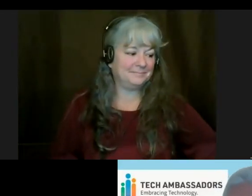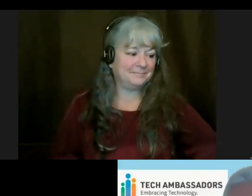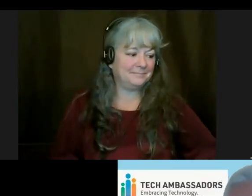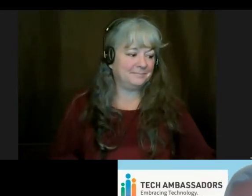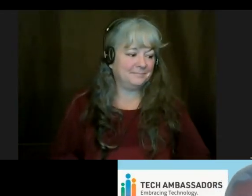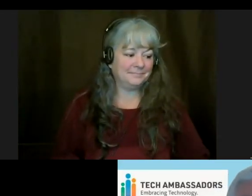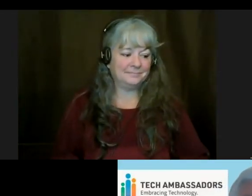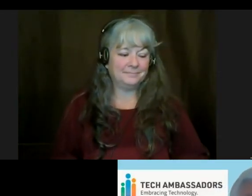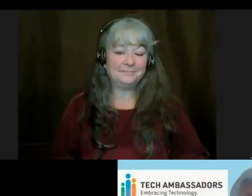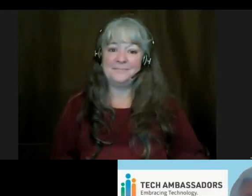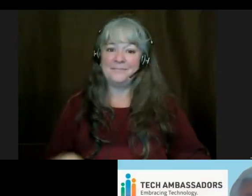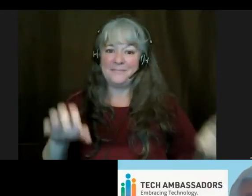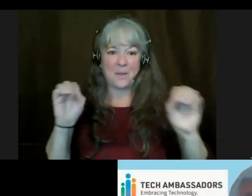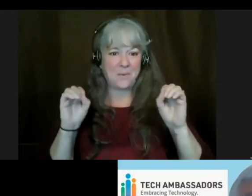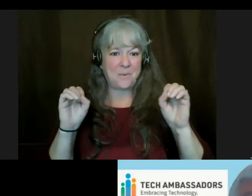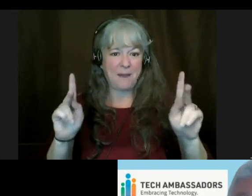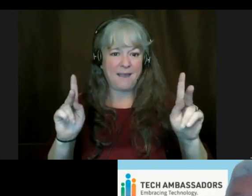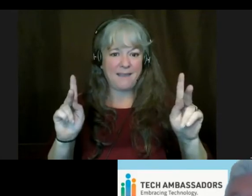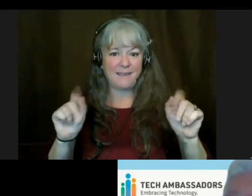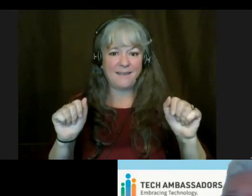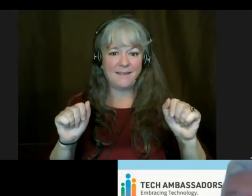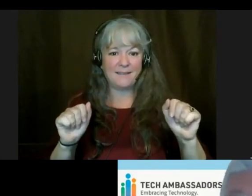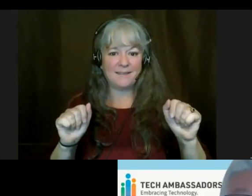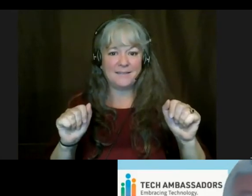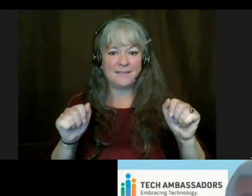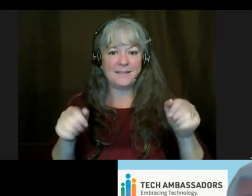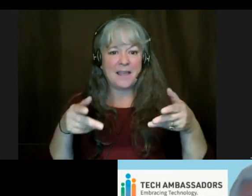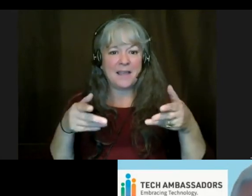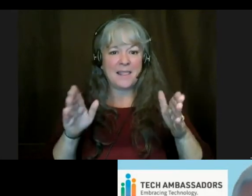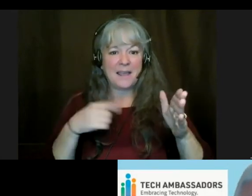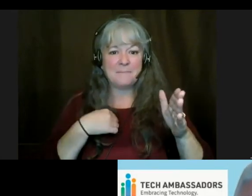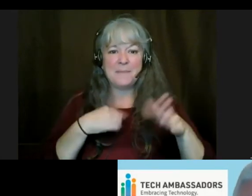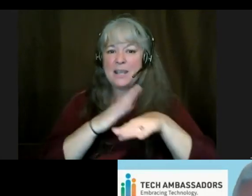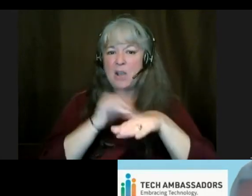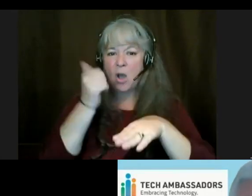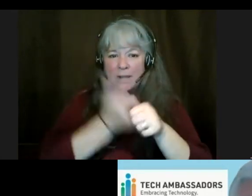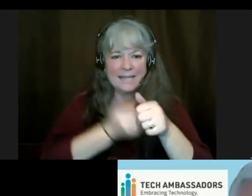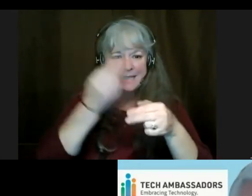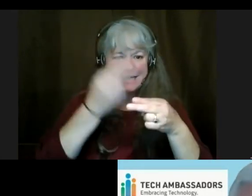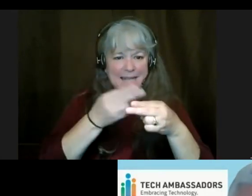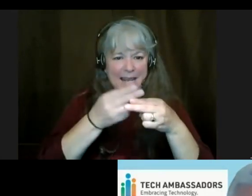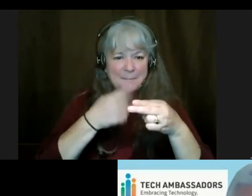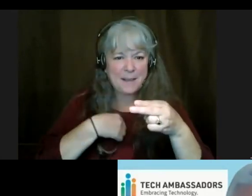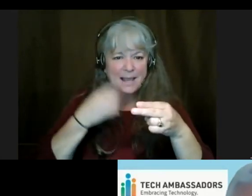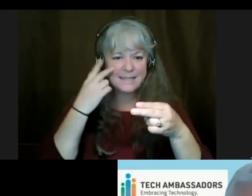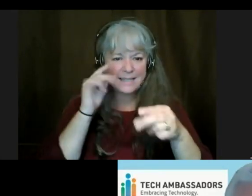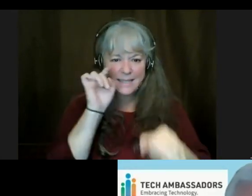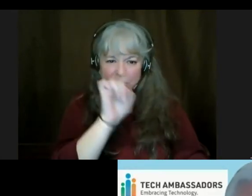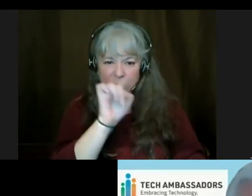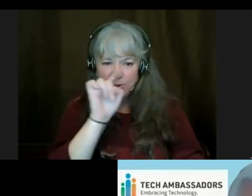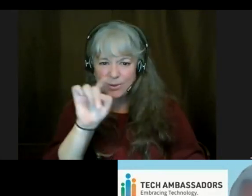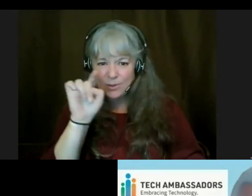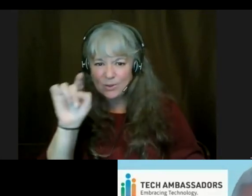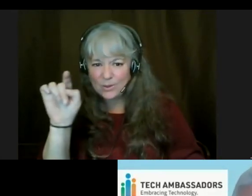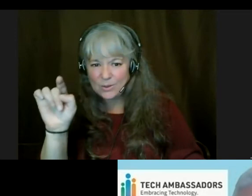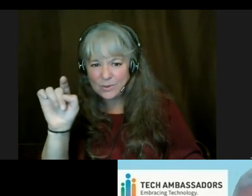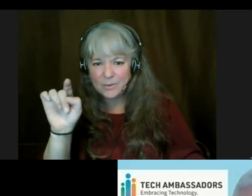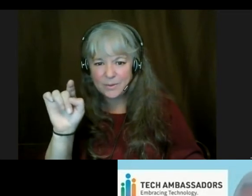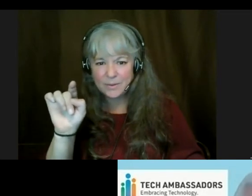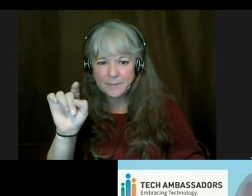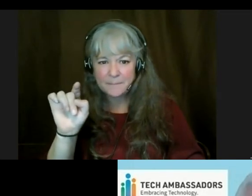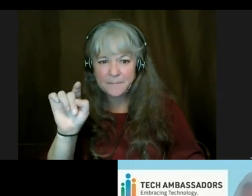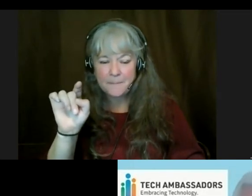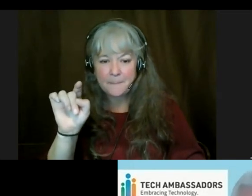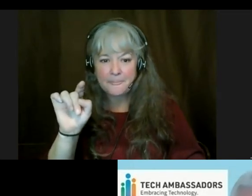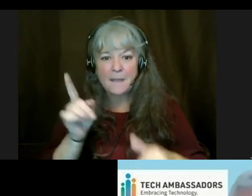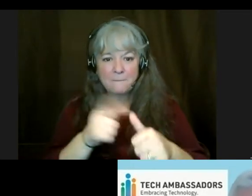All right. And let me just call you out in the order that I see you here in Tech Ambassadors. And I want to